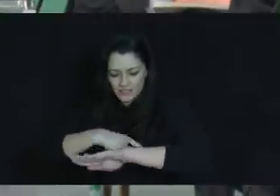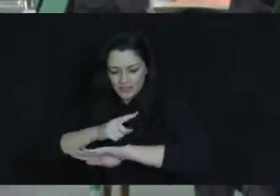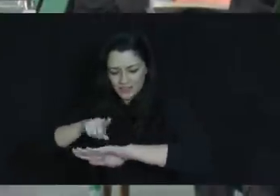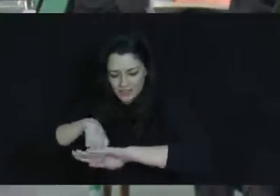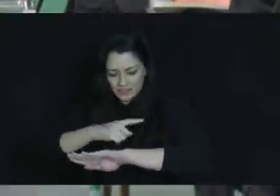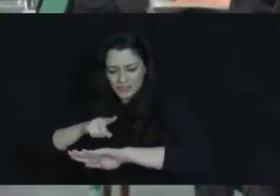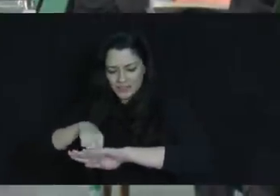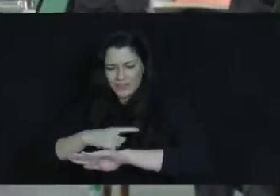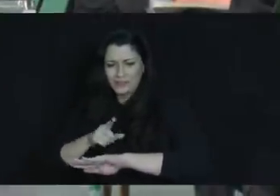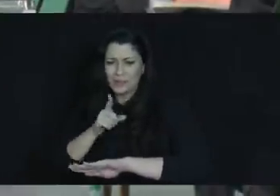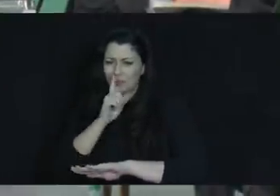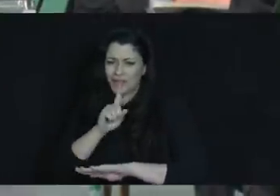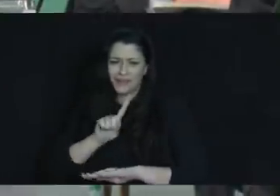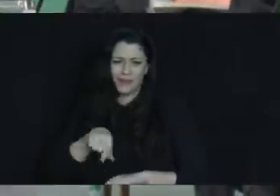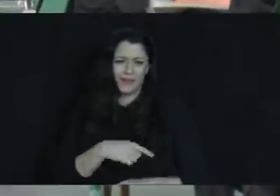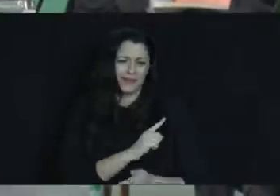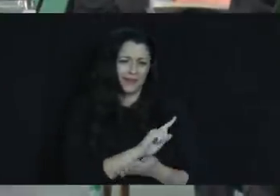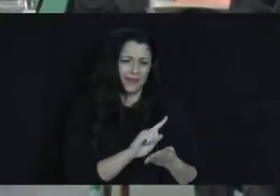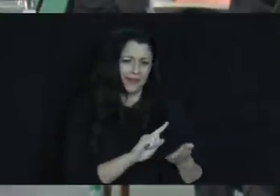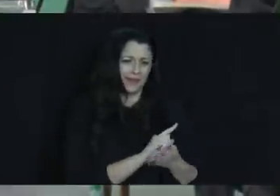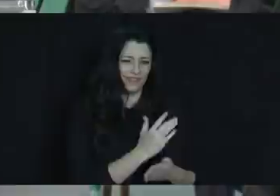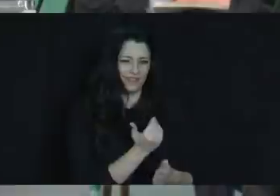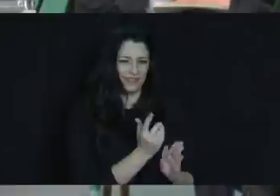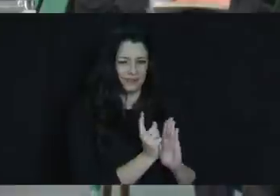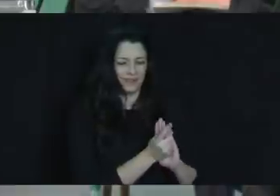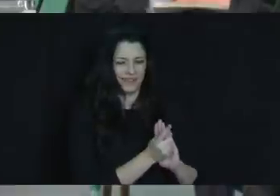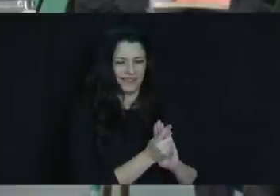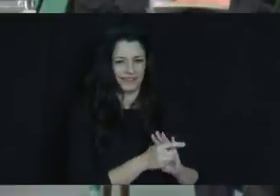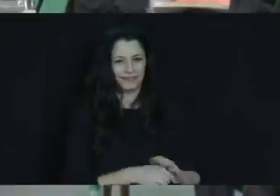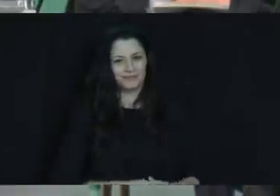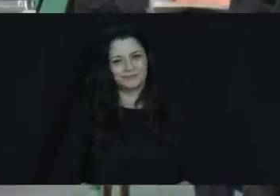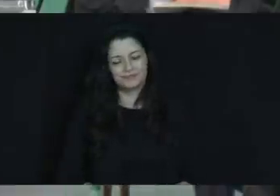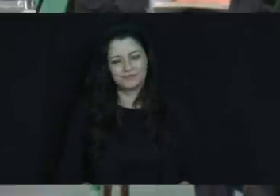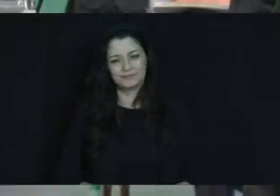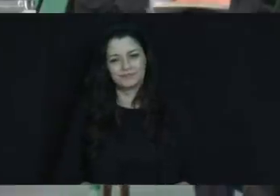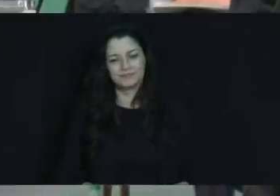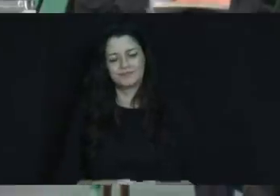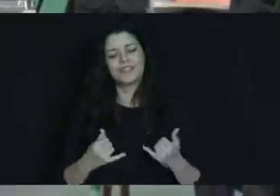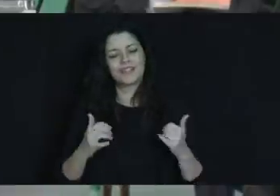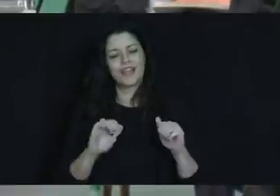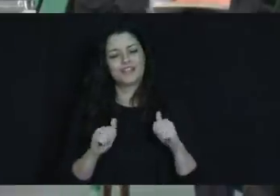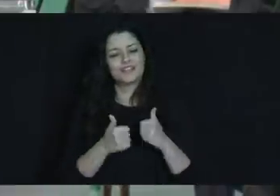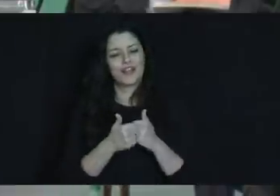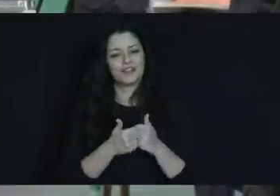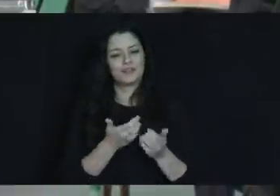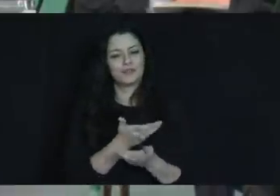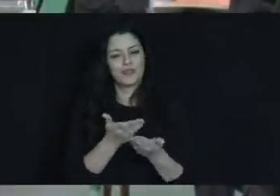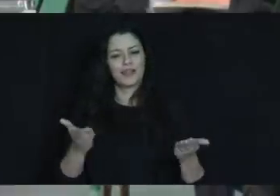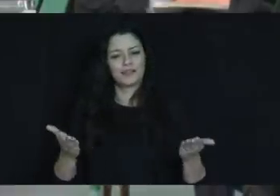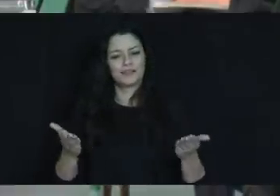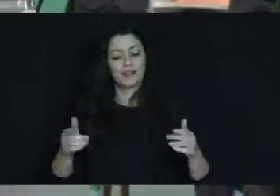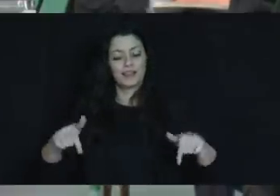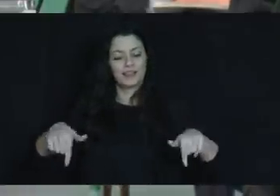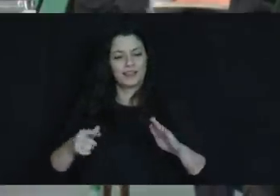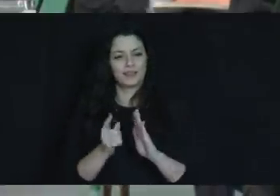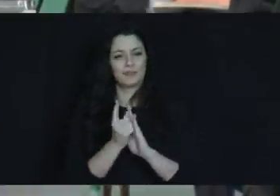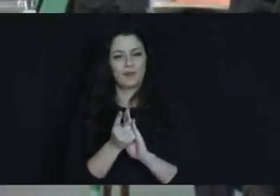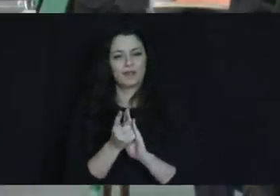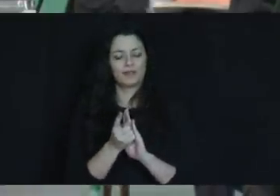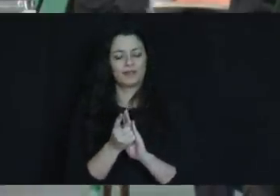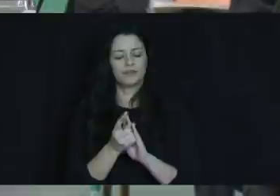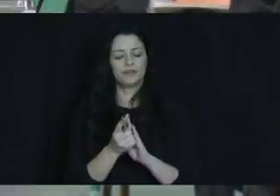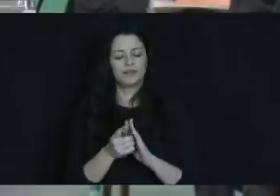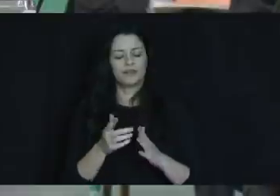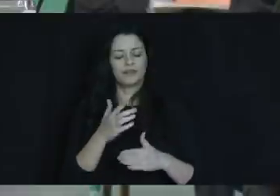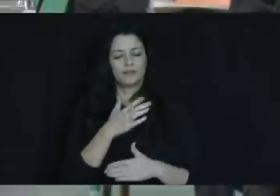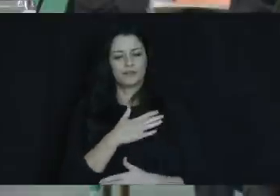and 15 minutes. I challenge you as you sit here today to soak up this moment, and